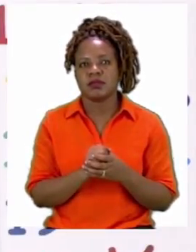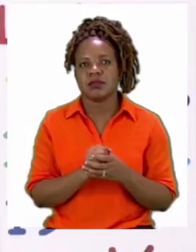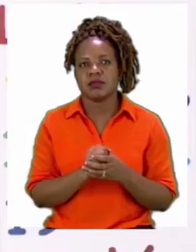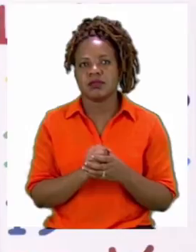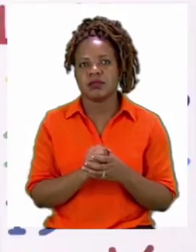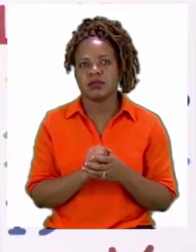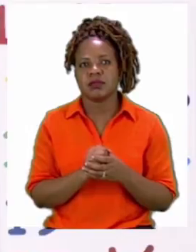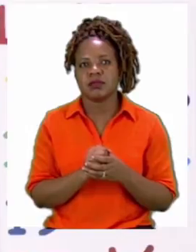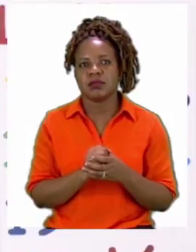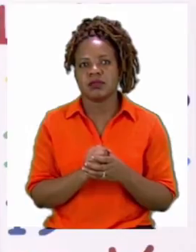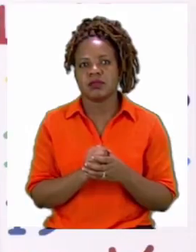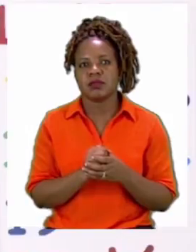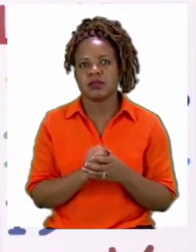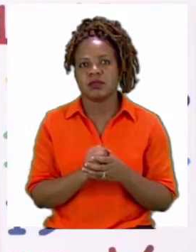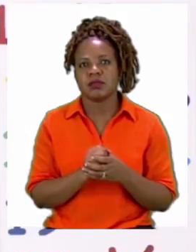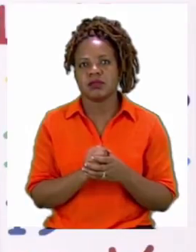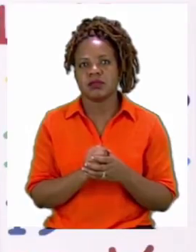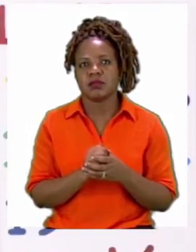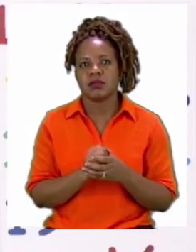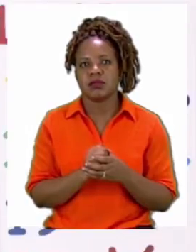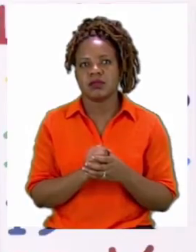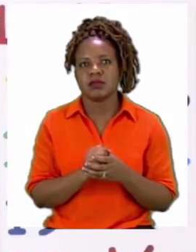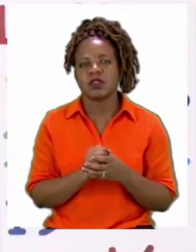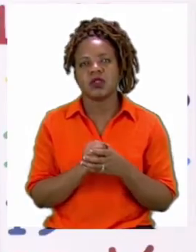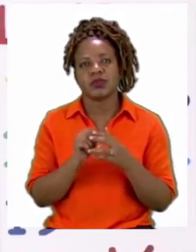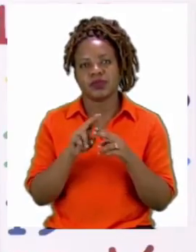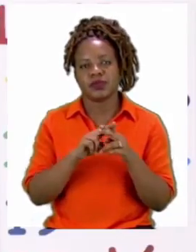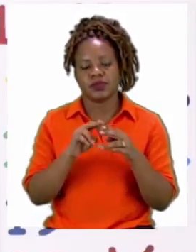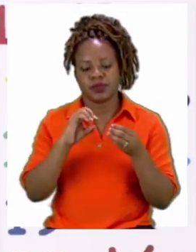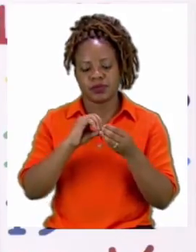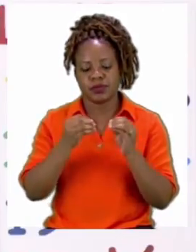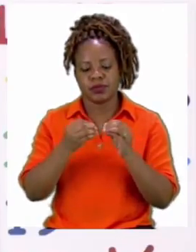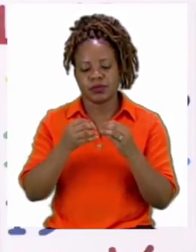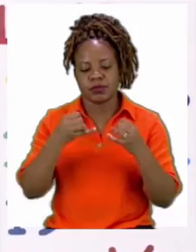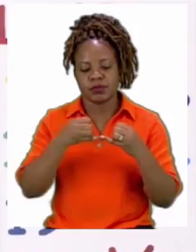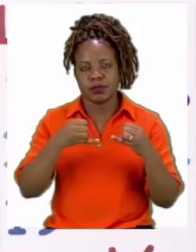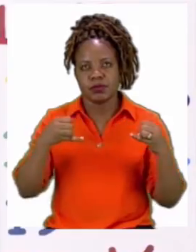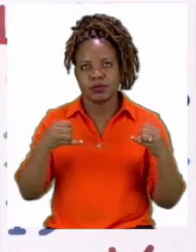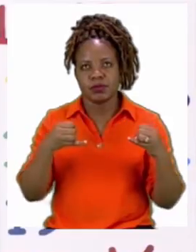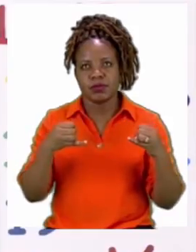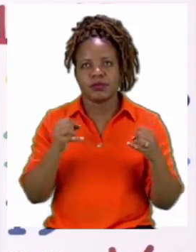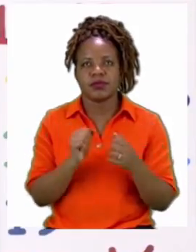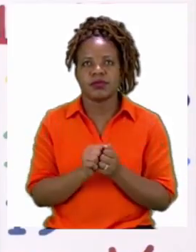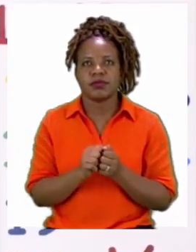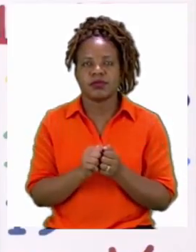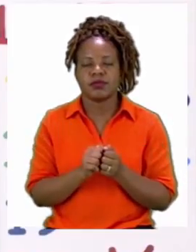subtracting 8. And this time we can actually use the number line. So we have 12 and we're